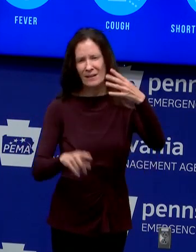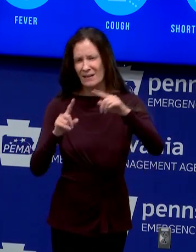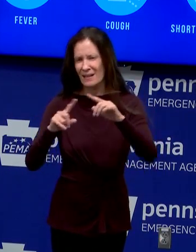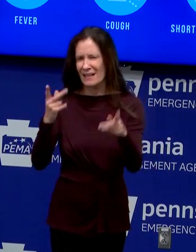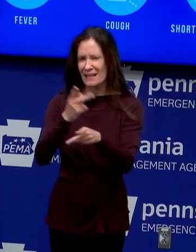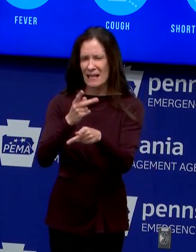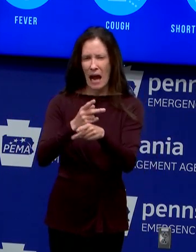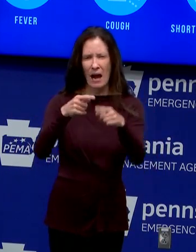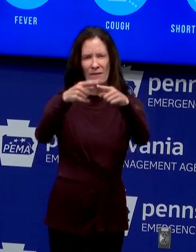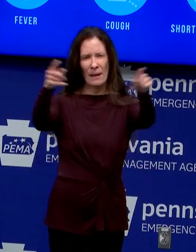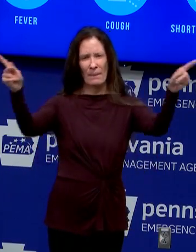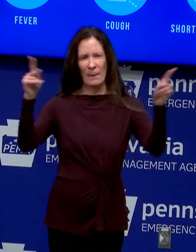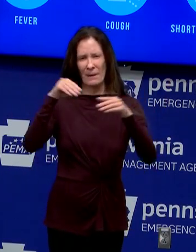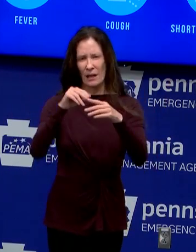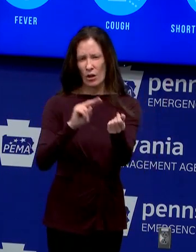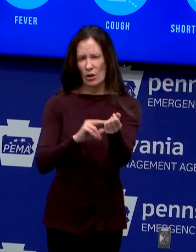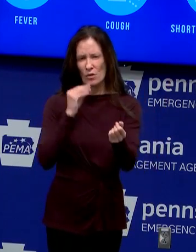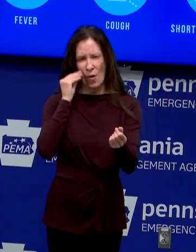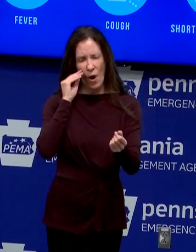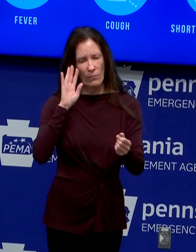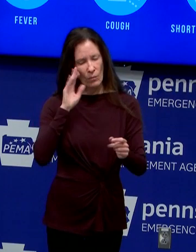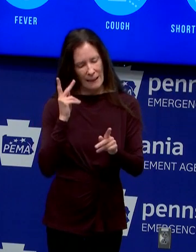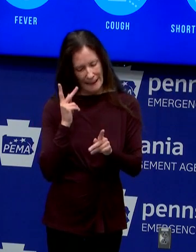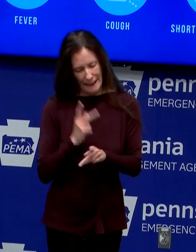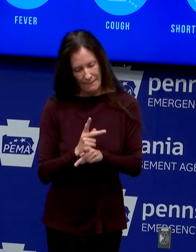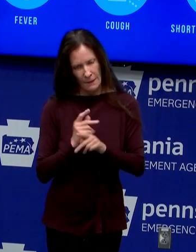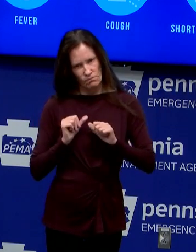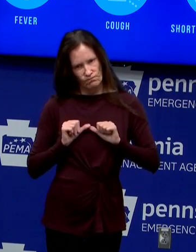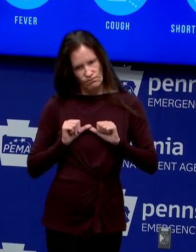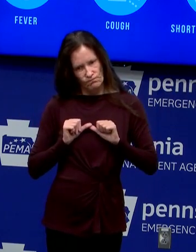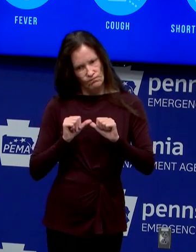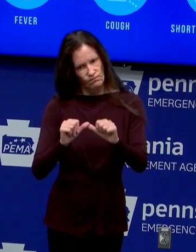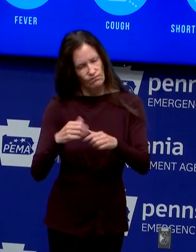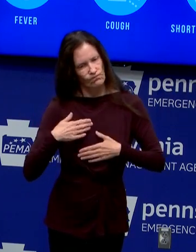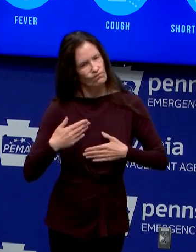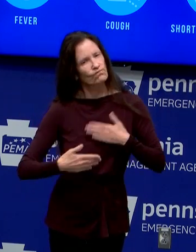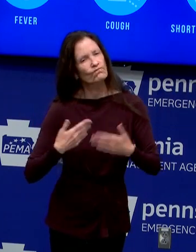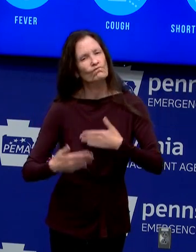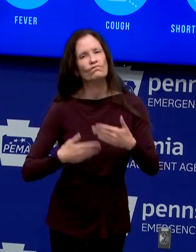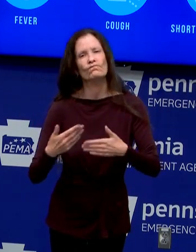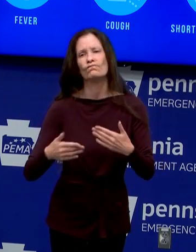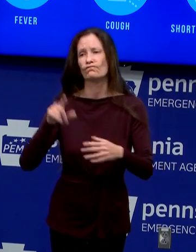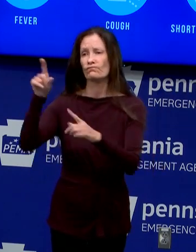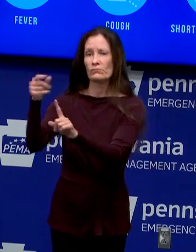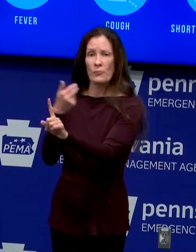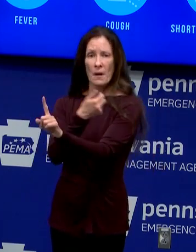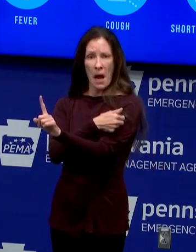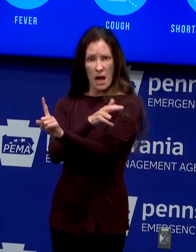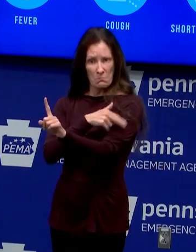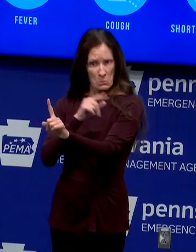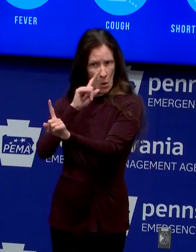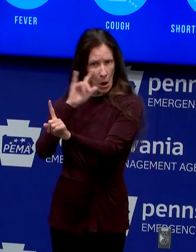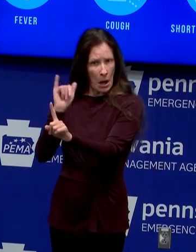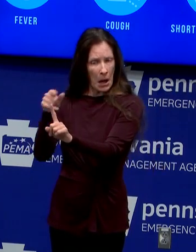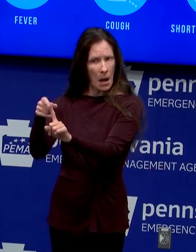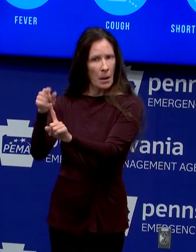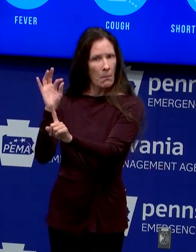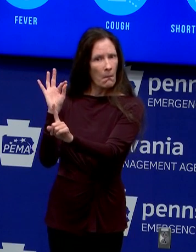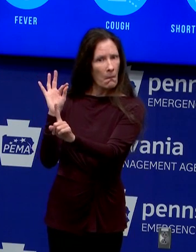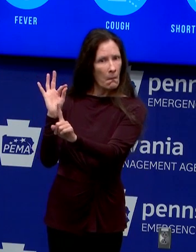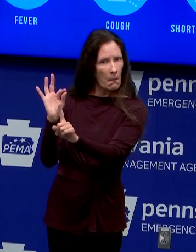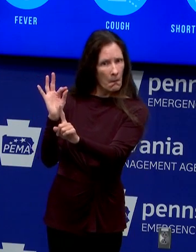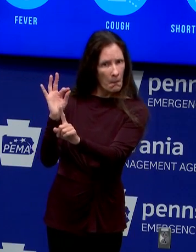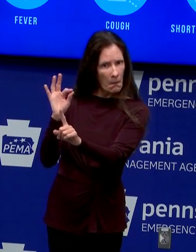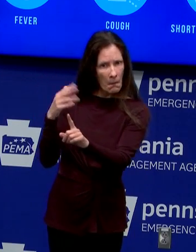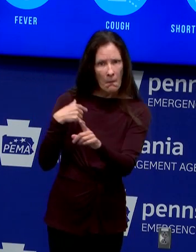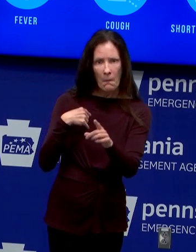will be continuing to do that. Over the last number of weeks, actually, since hospitals have been doing somewhat better, our absolute priority has been